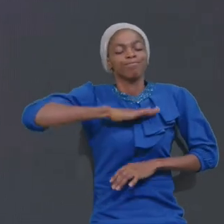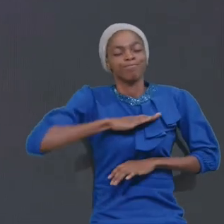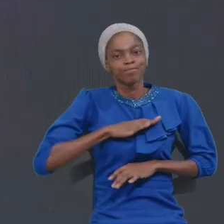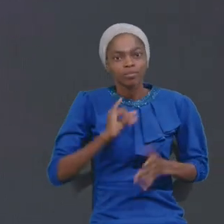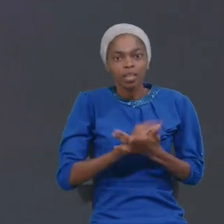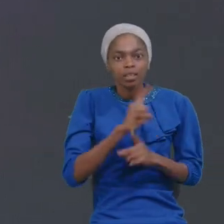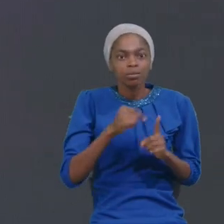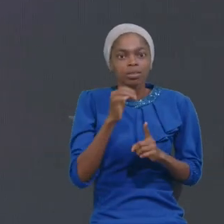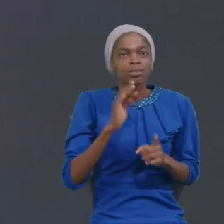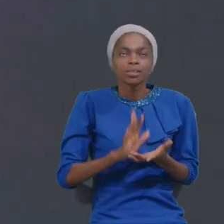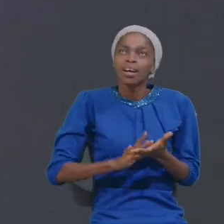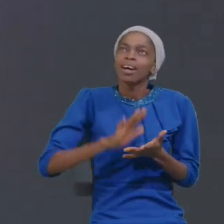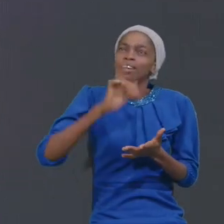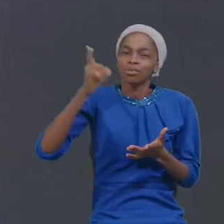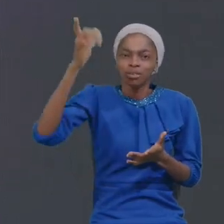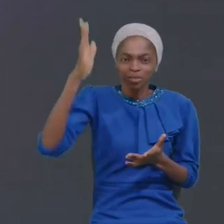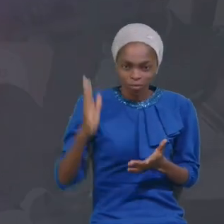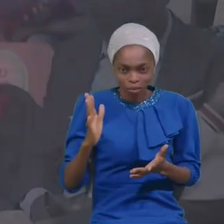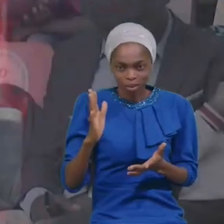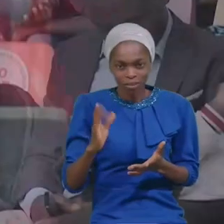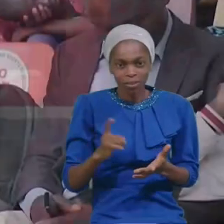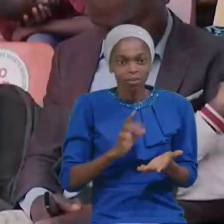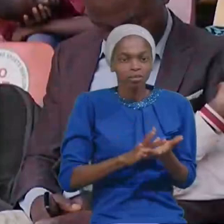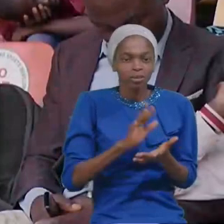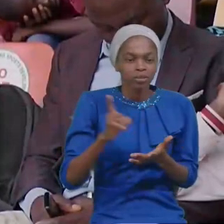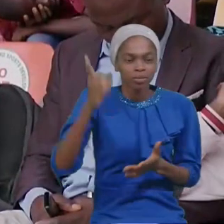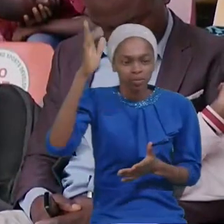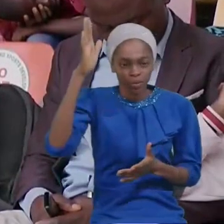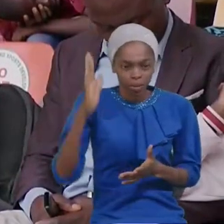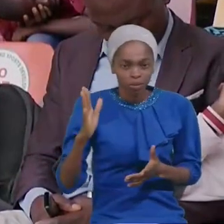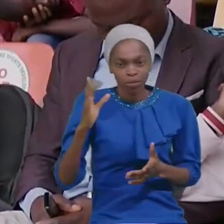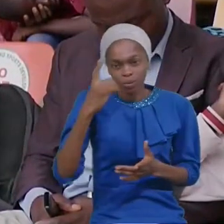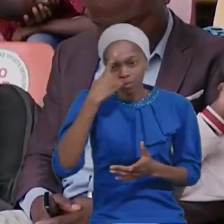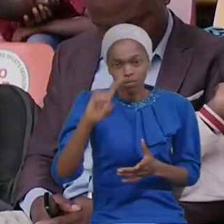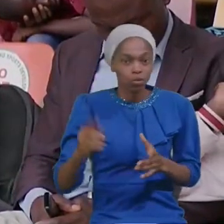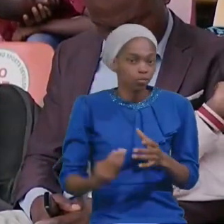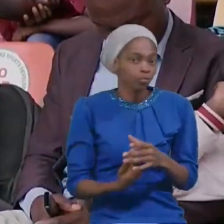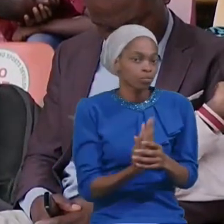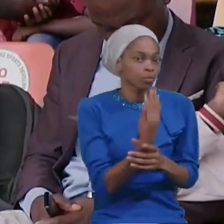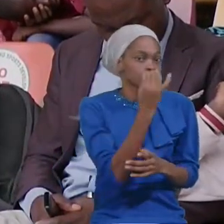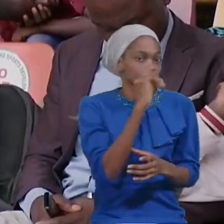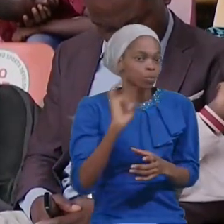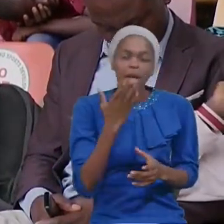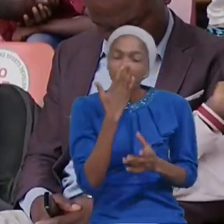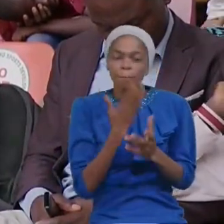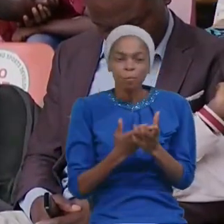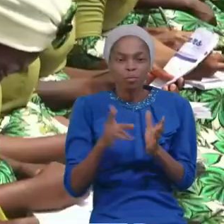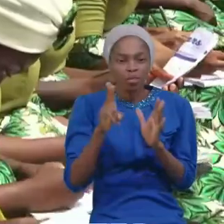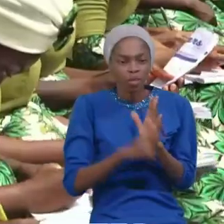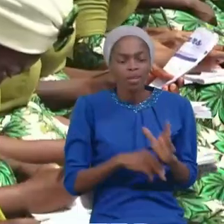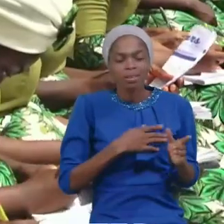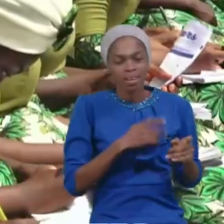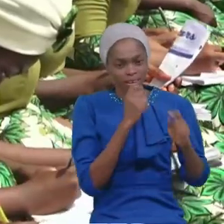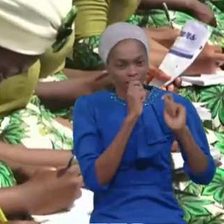growing goodness and gift. I'm coming to H. H is healed